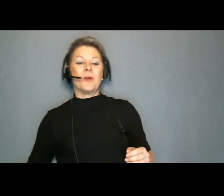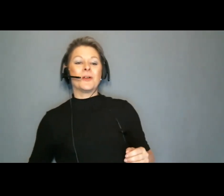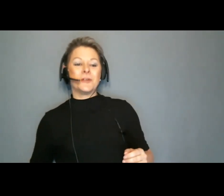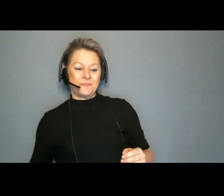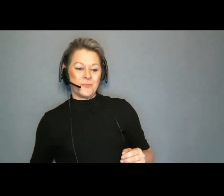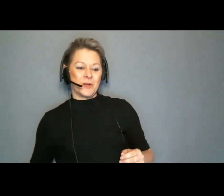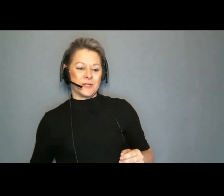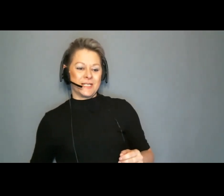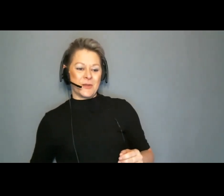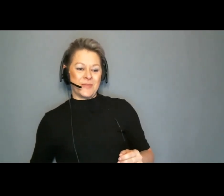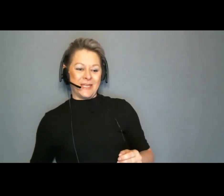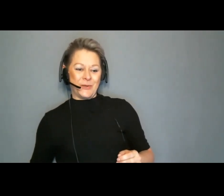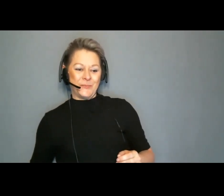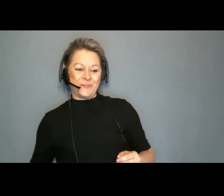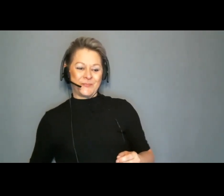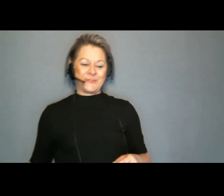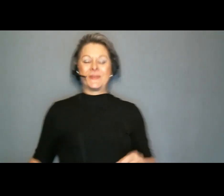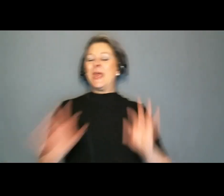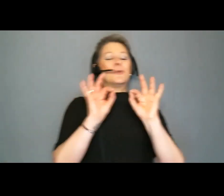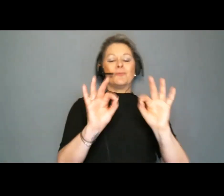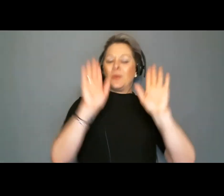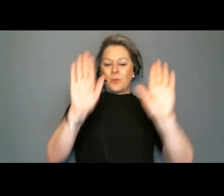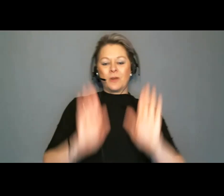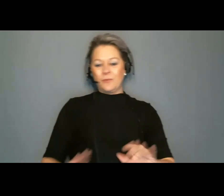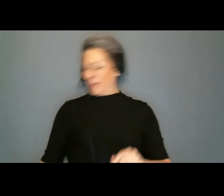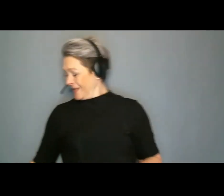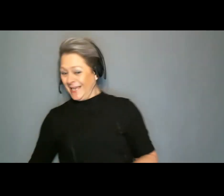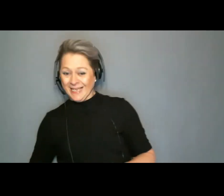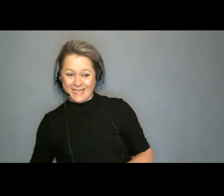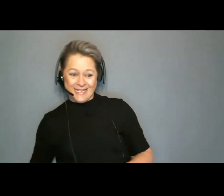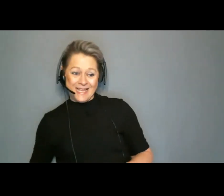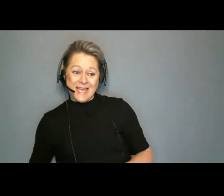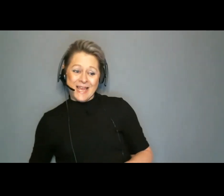Okay, we're all good. We're all good. Let's go. Excellent. Thank you. Great. Okay.